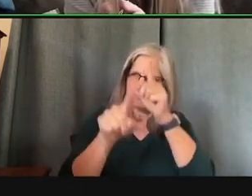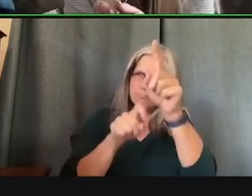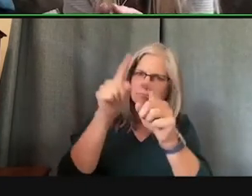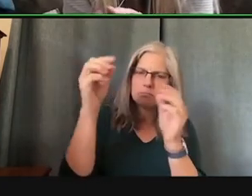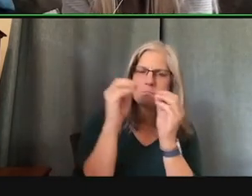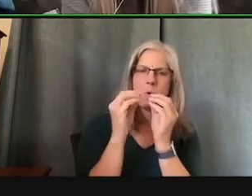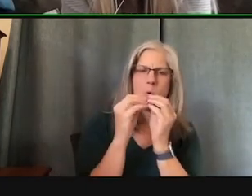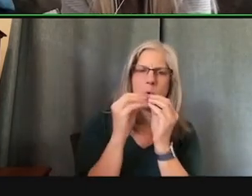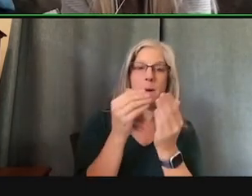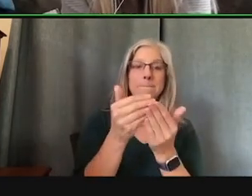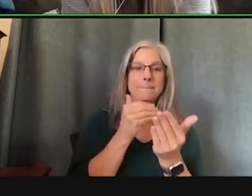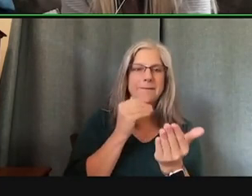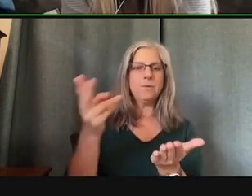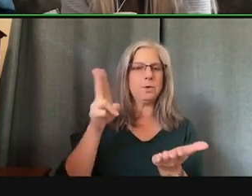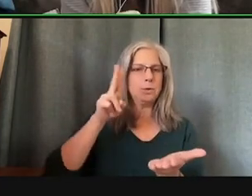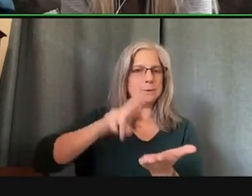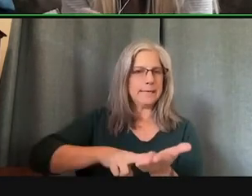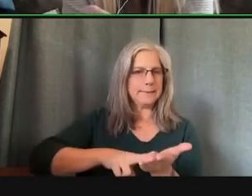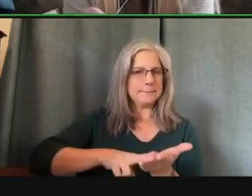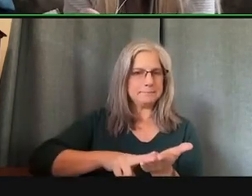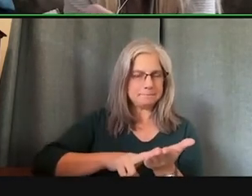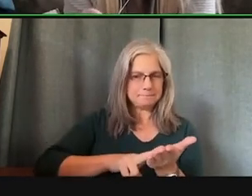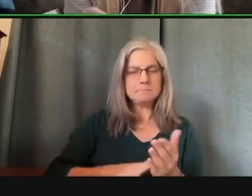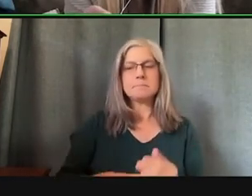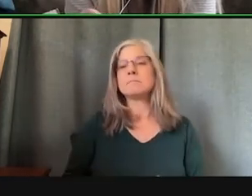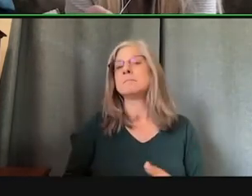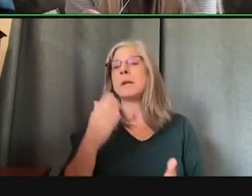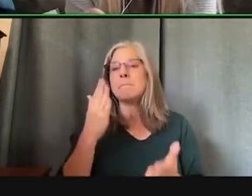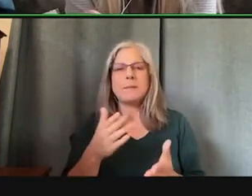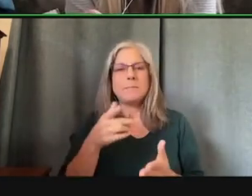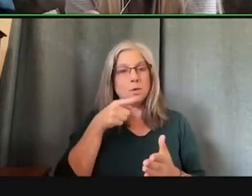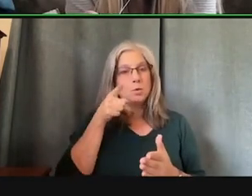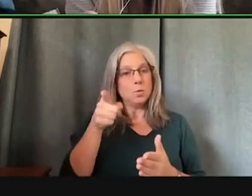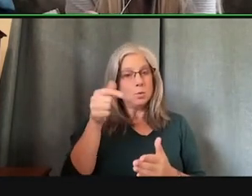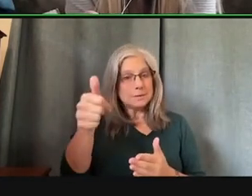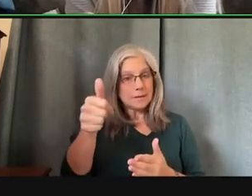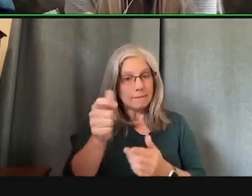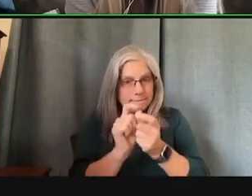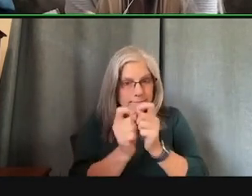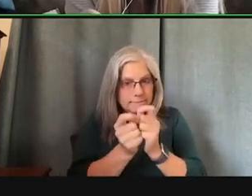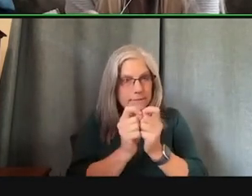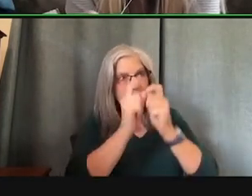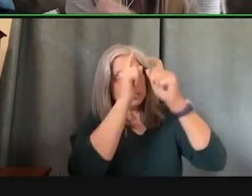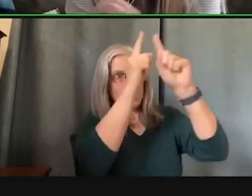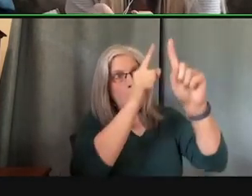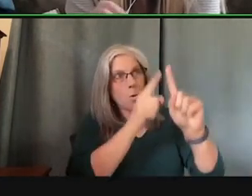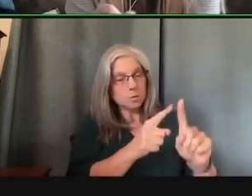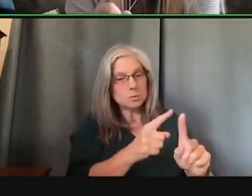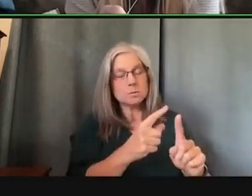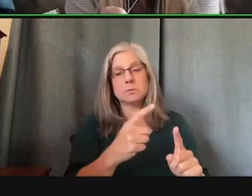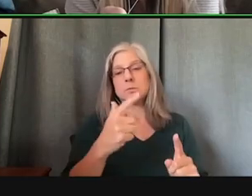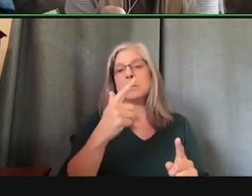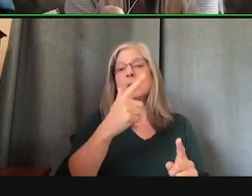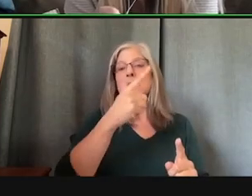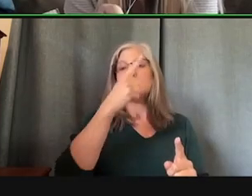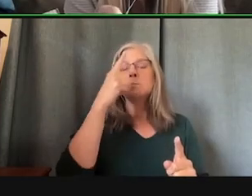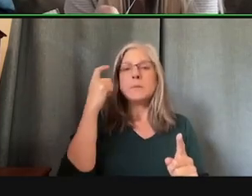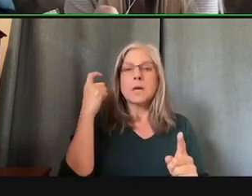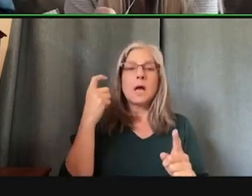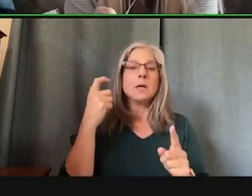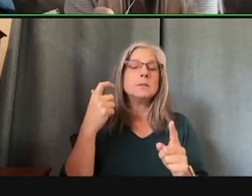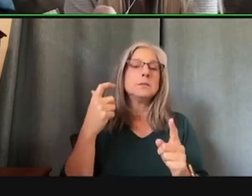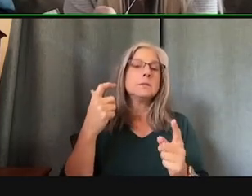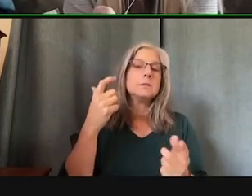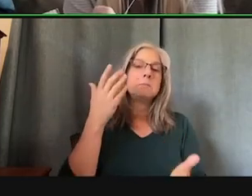question or get some clarification, maybe revise some of the goals, because as we spoke before, maybe